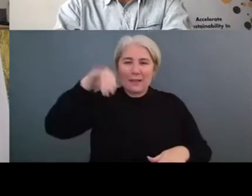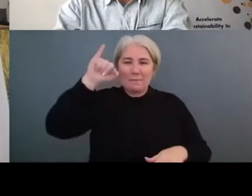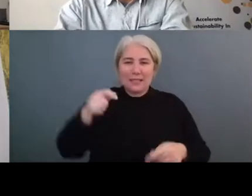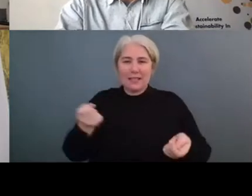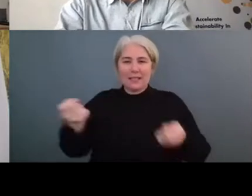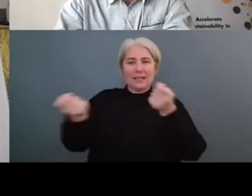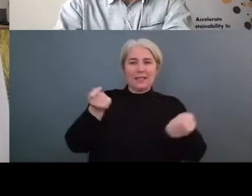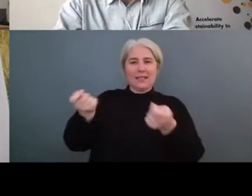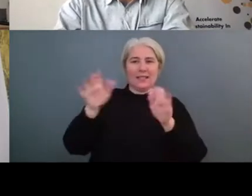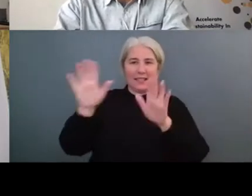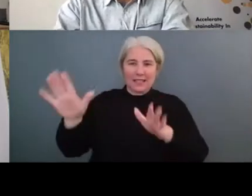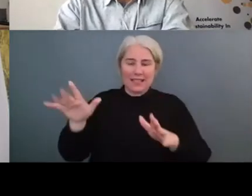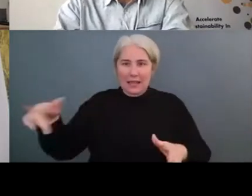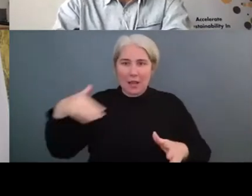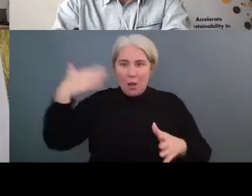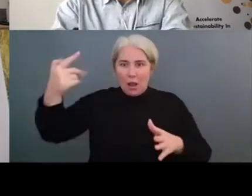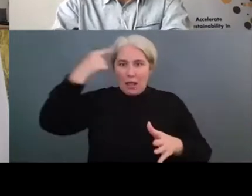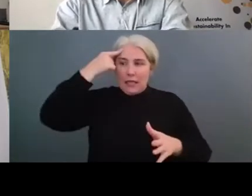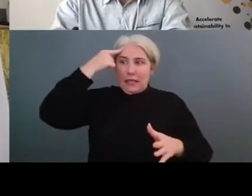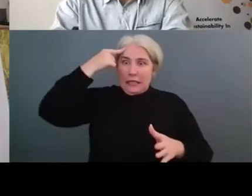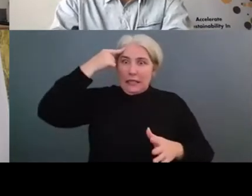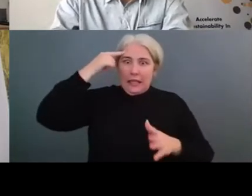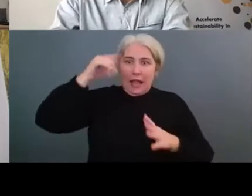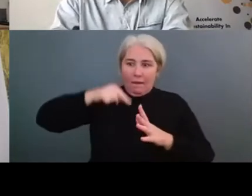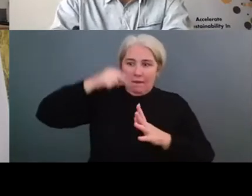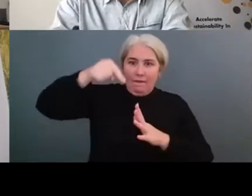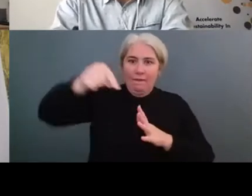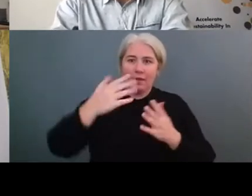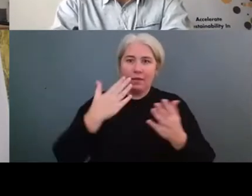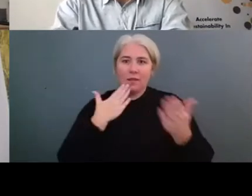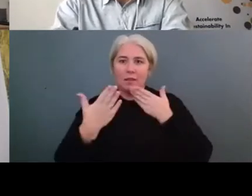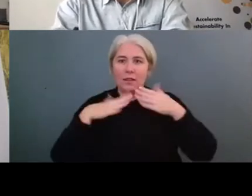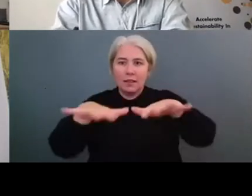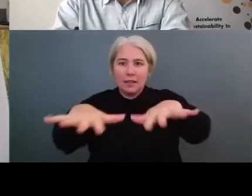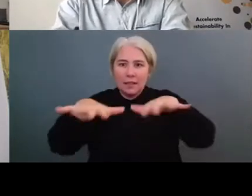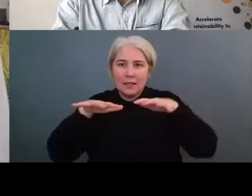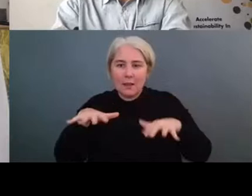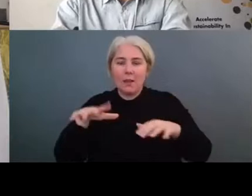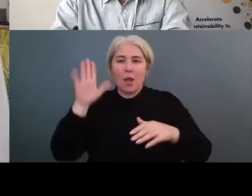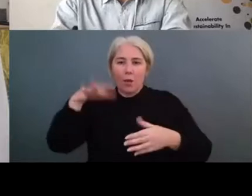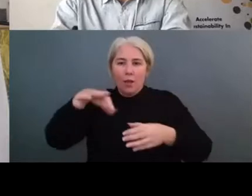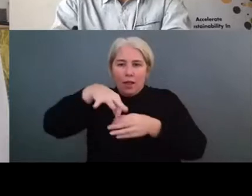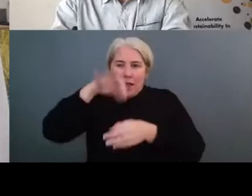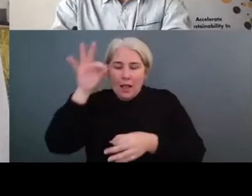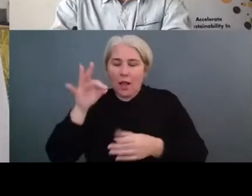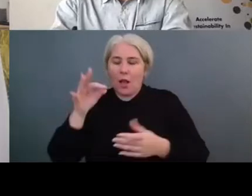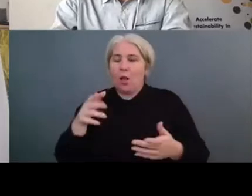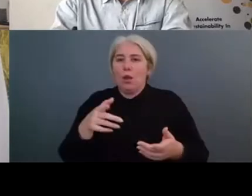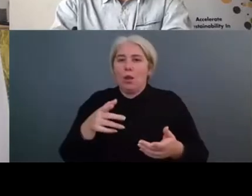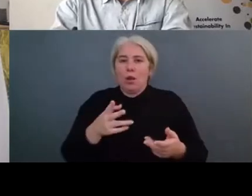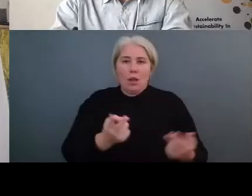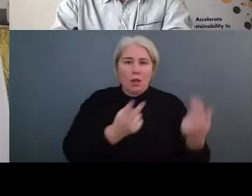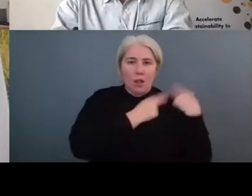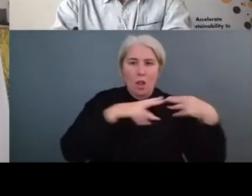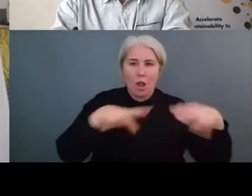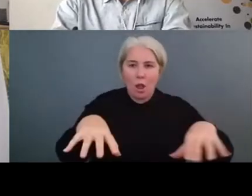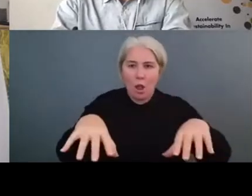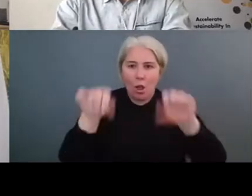side, where elections are being made, where decisions on hosting cities, etc., are